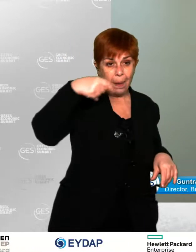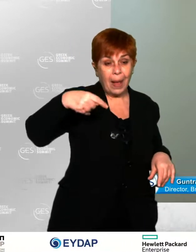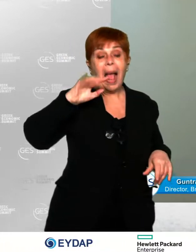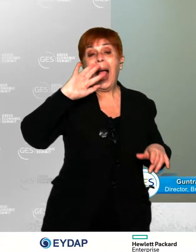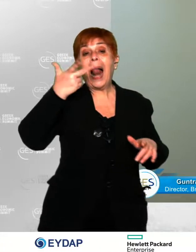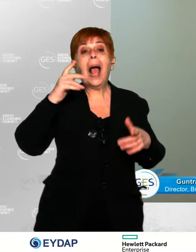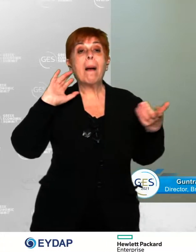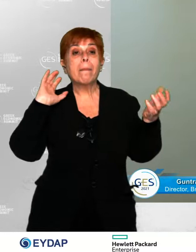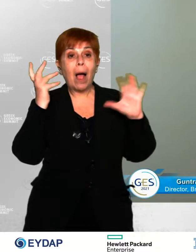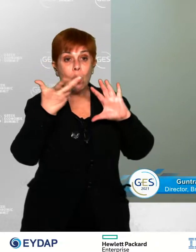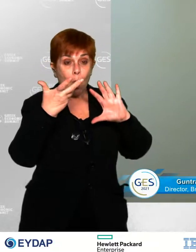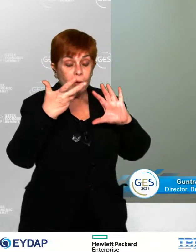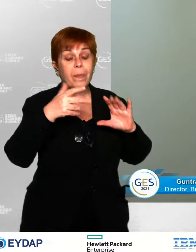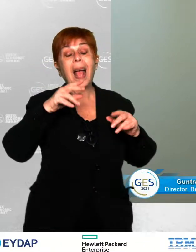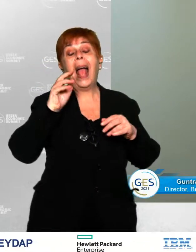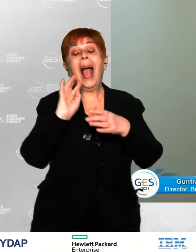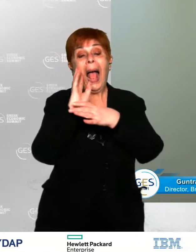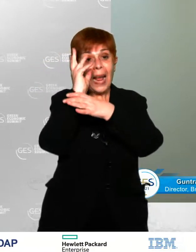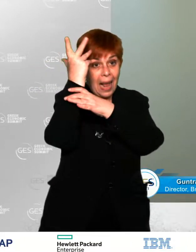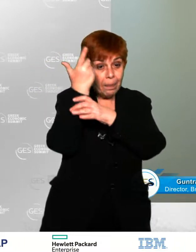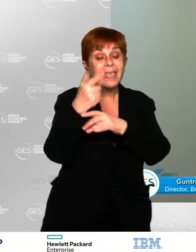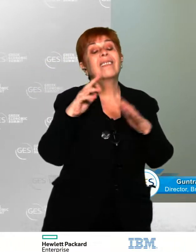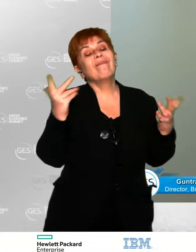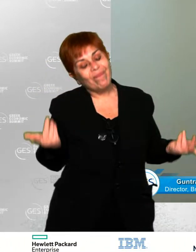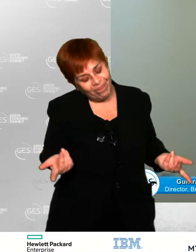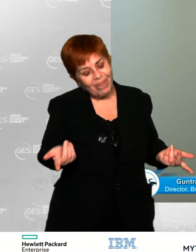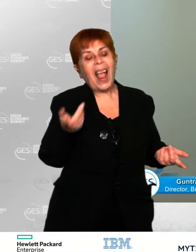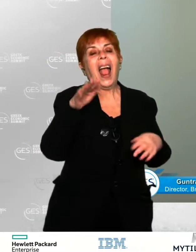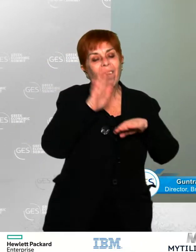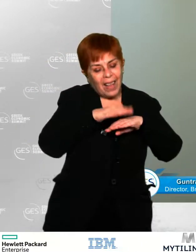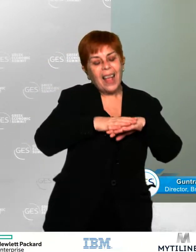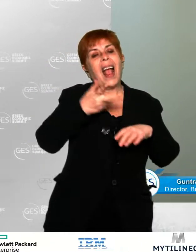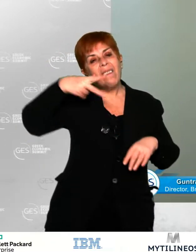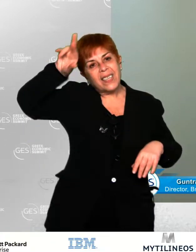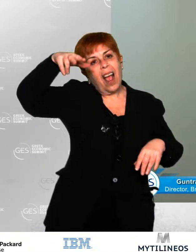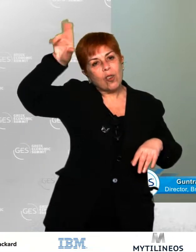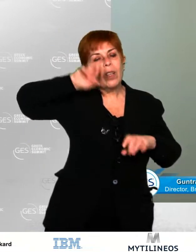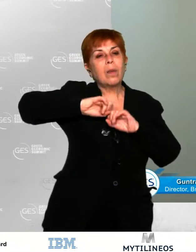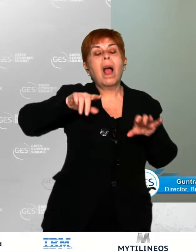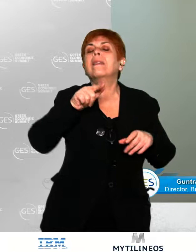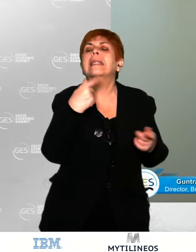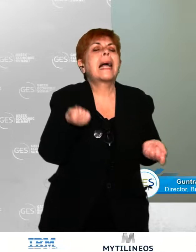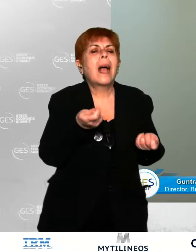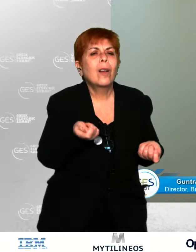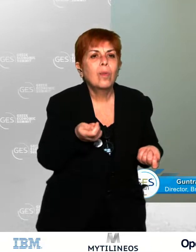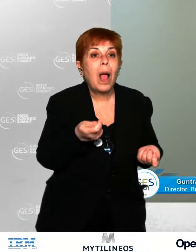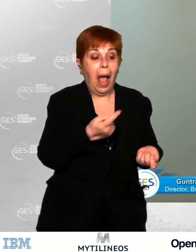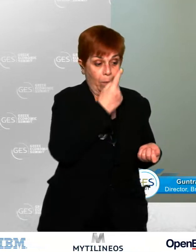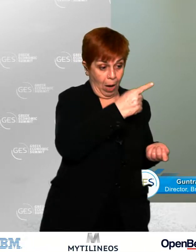3.5%, so that's why global emissions increase. Now, we basically need to move from 1.6%